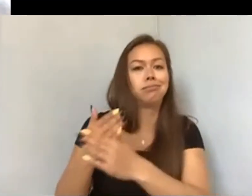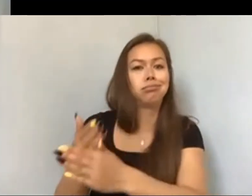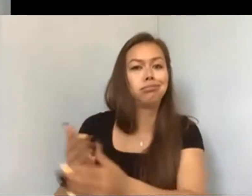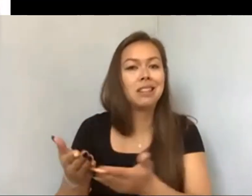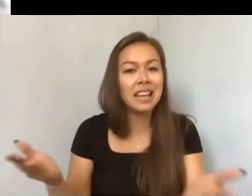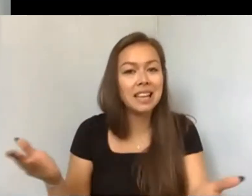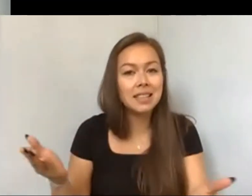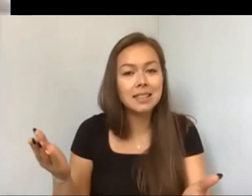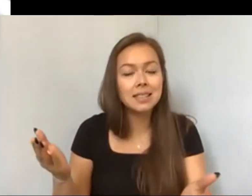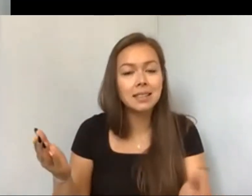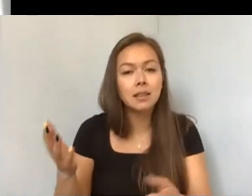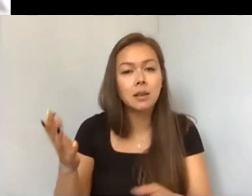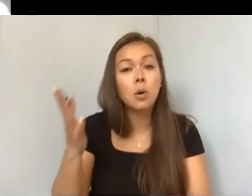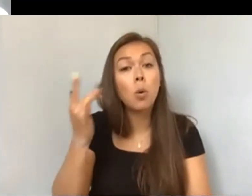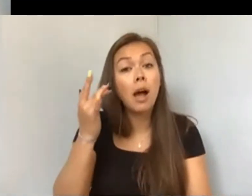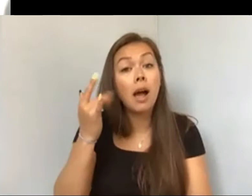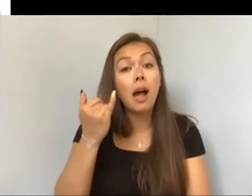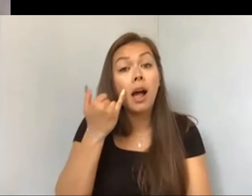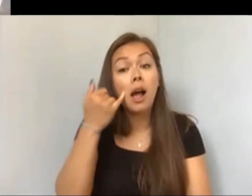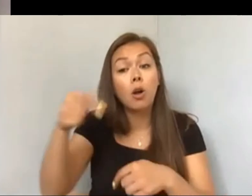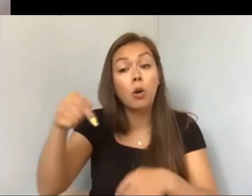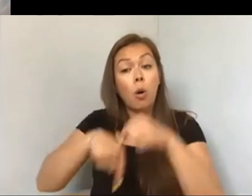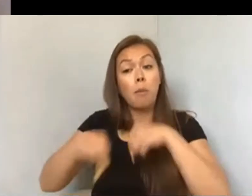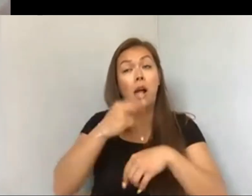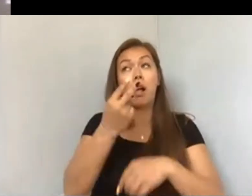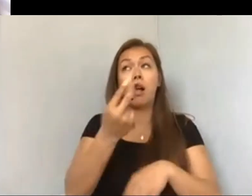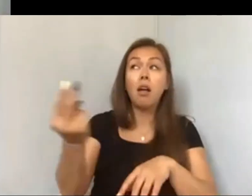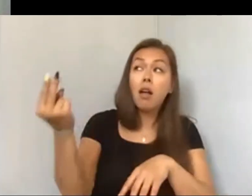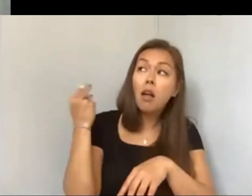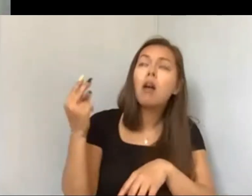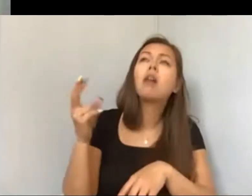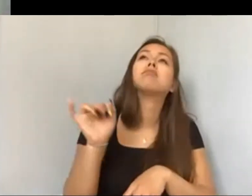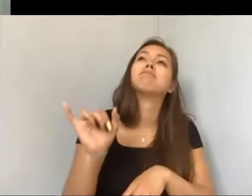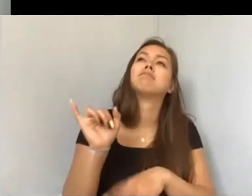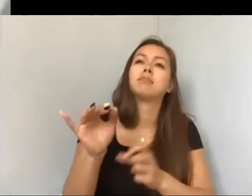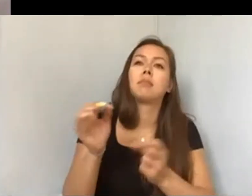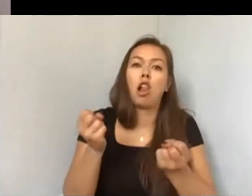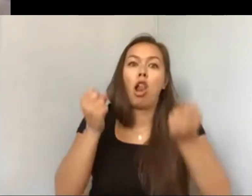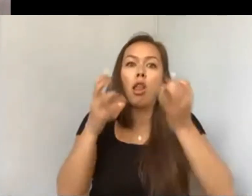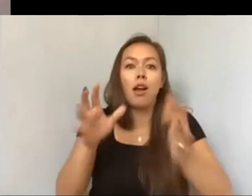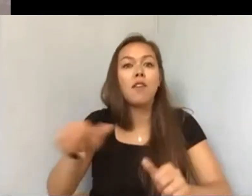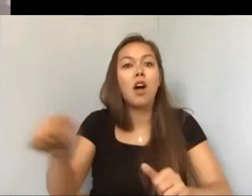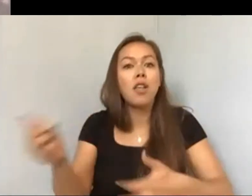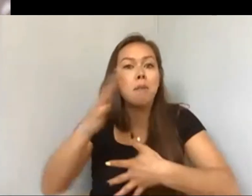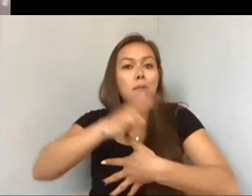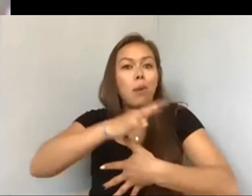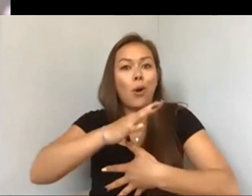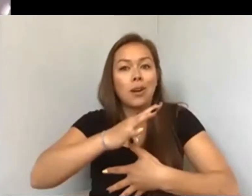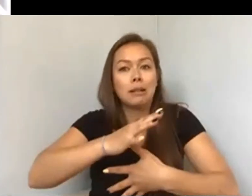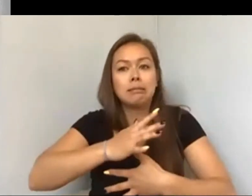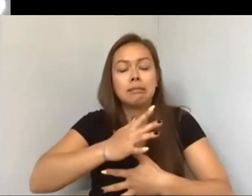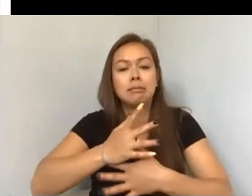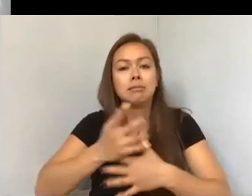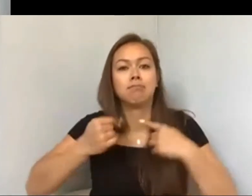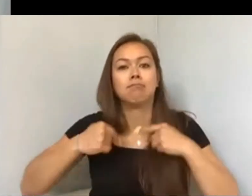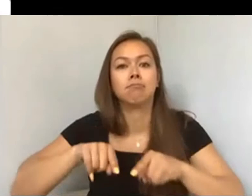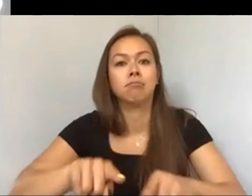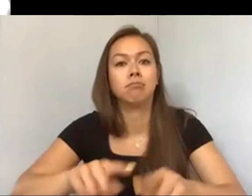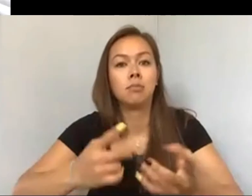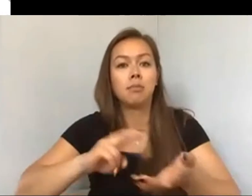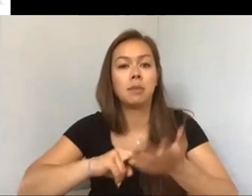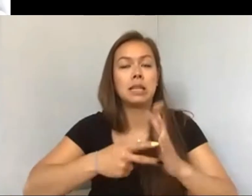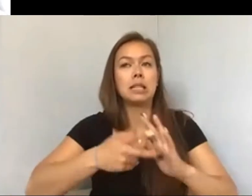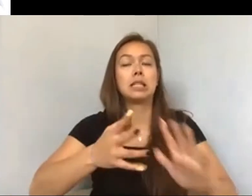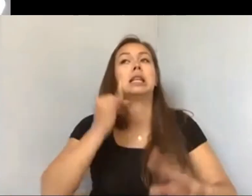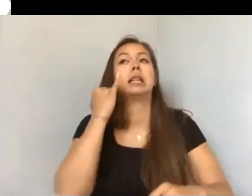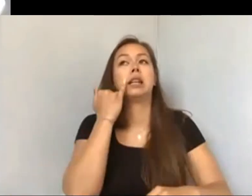other priorities. So if you can get that set up and prioritize having that time for it, I think that's